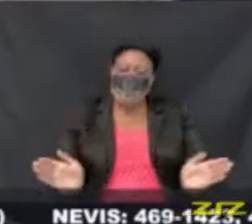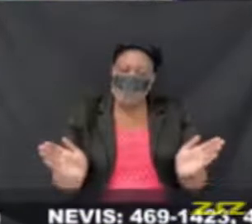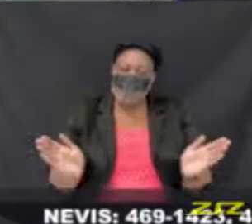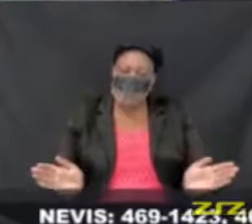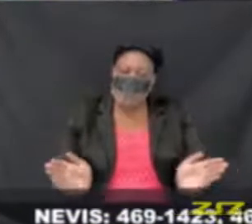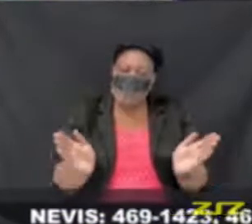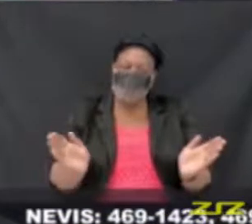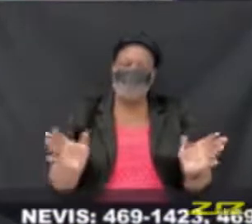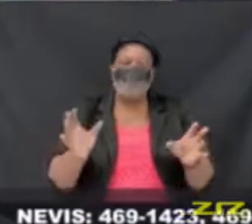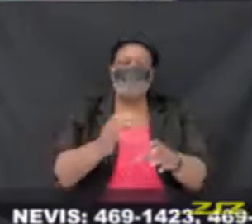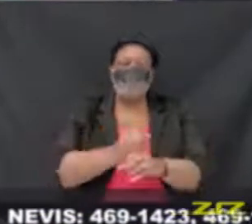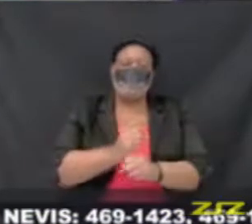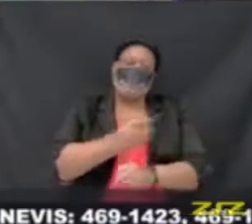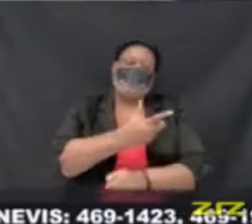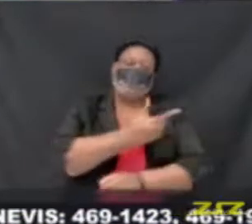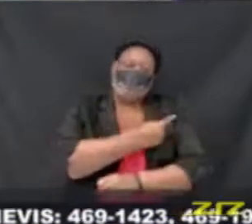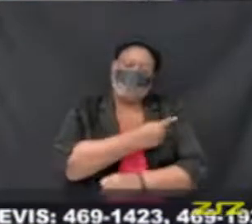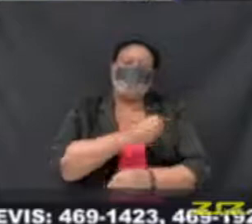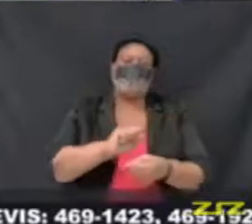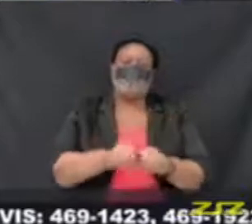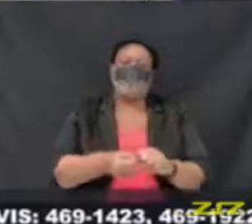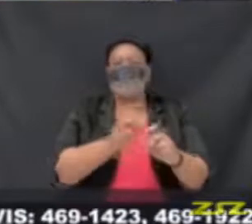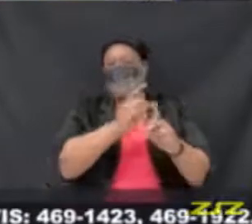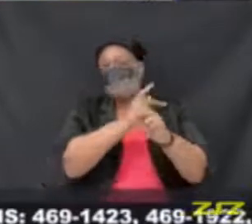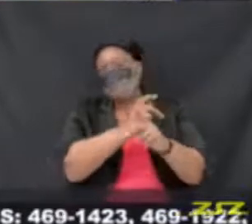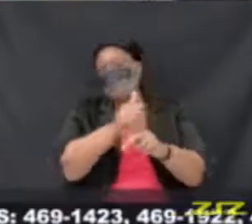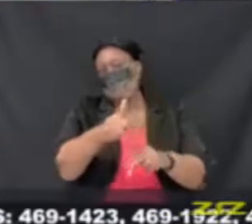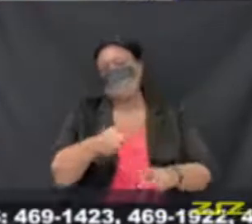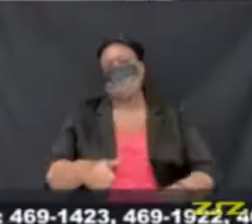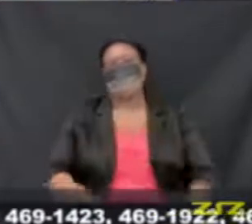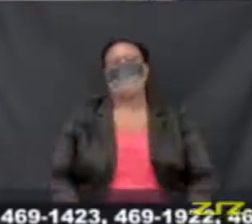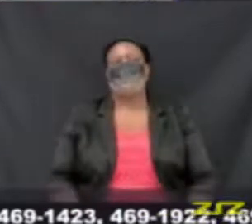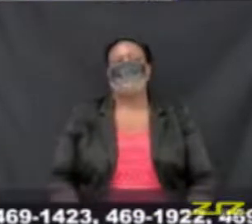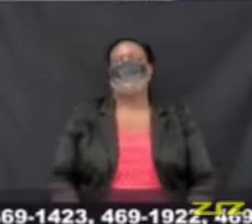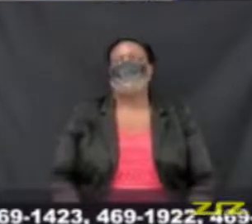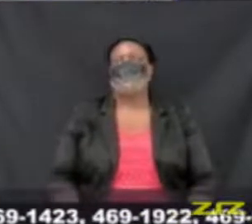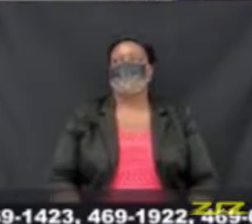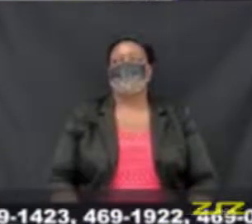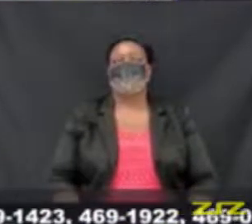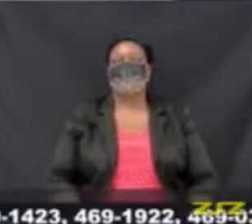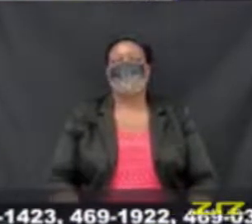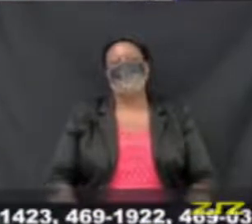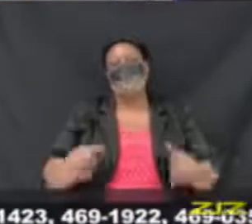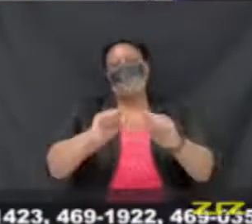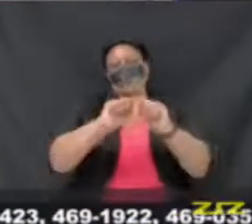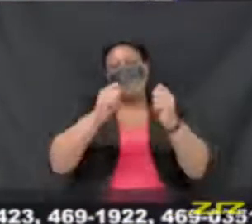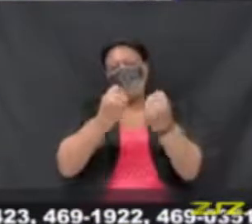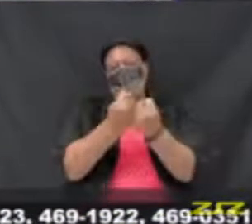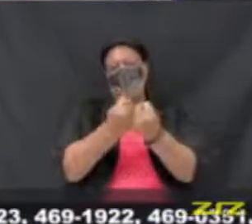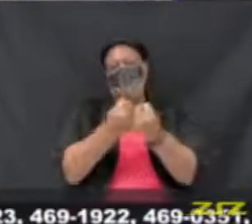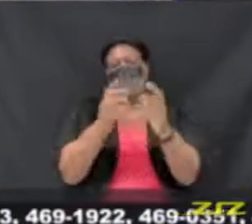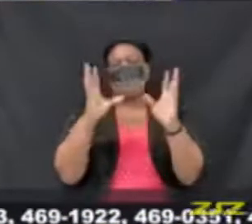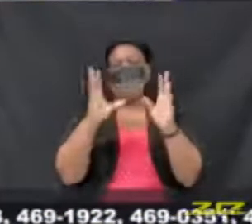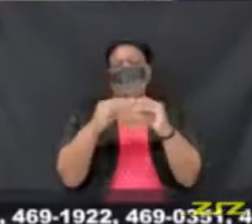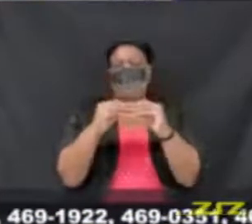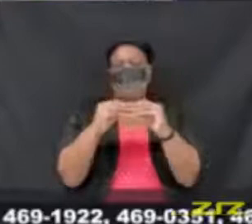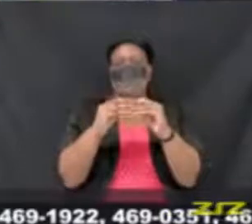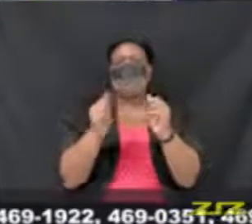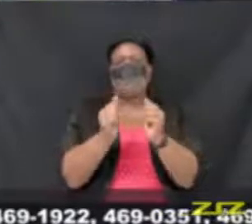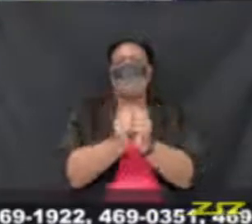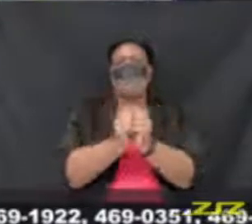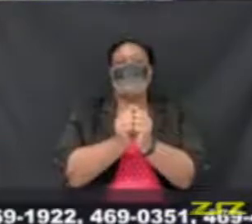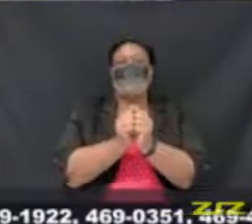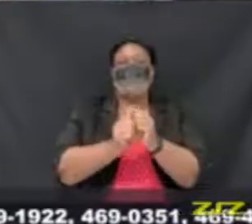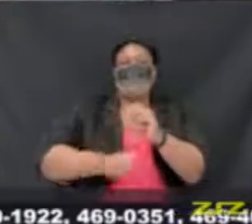yourself vaccinated. The National COVID-19 Task Force would have met with the St. Kitts and